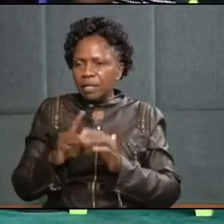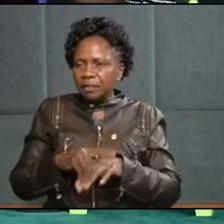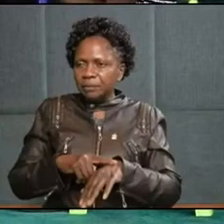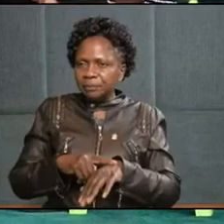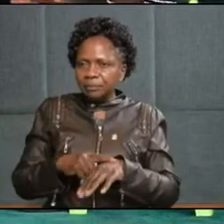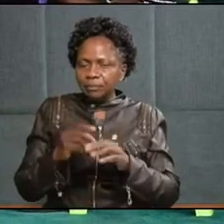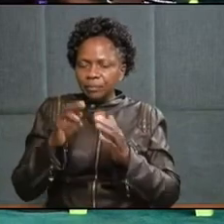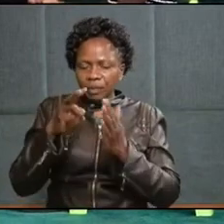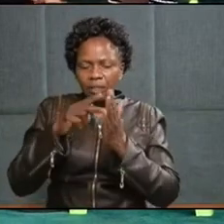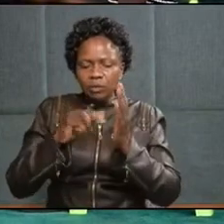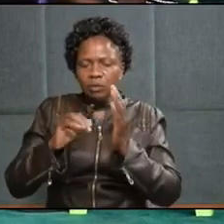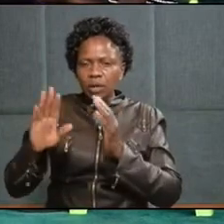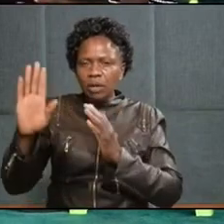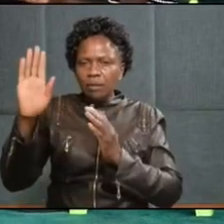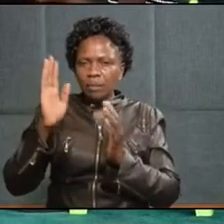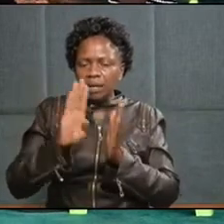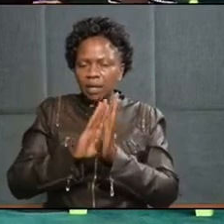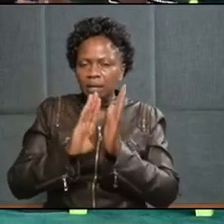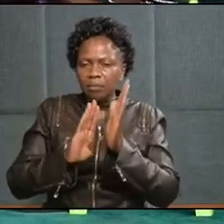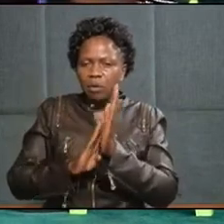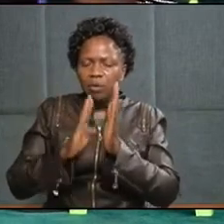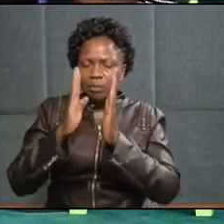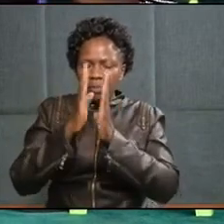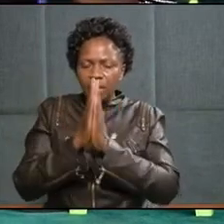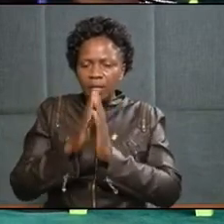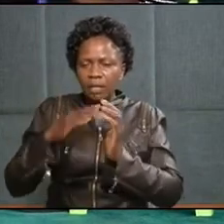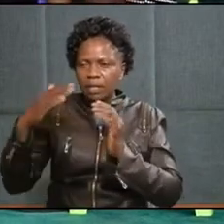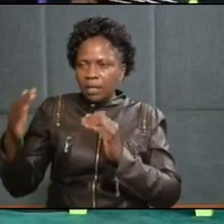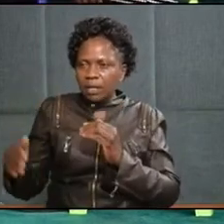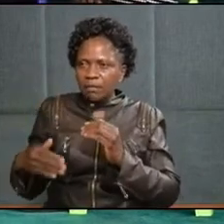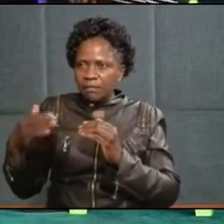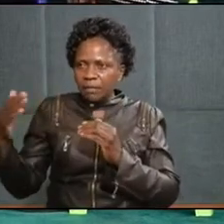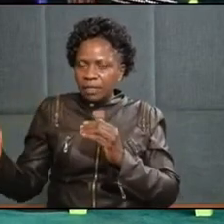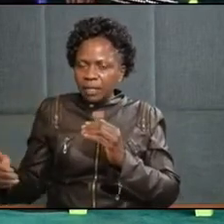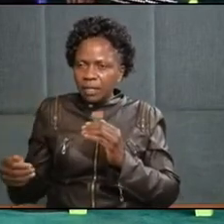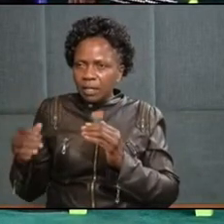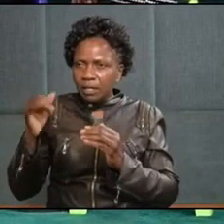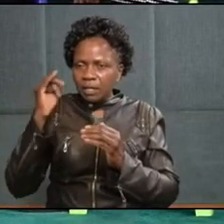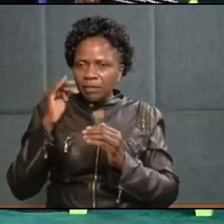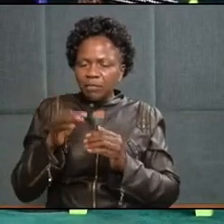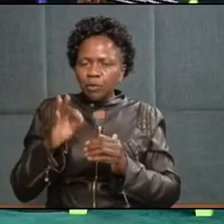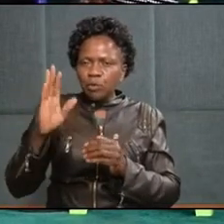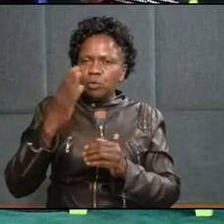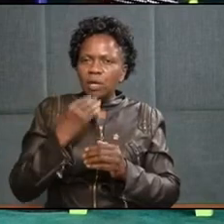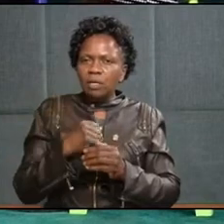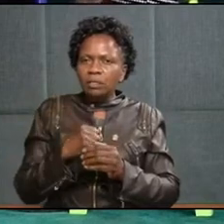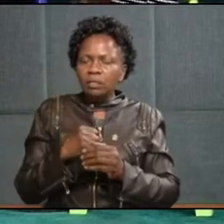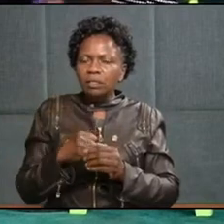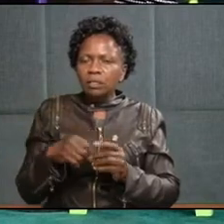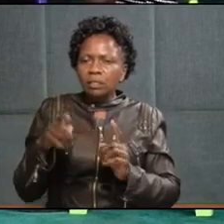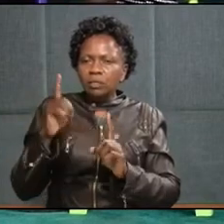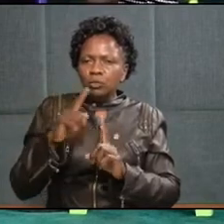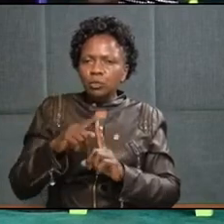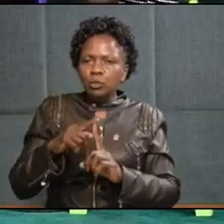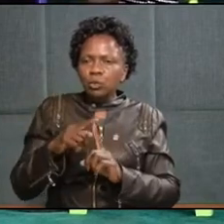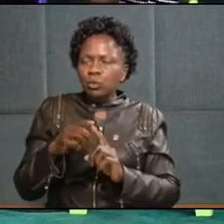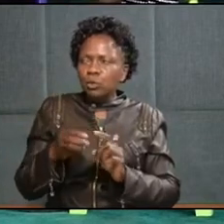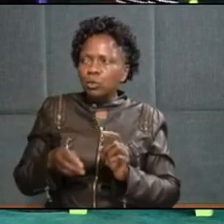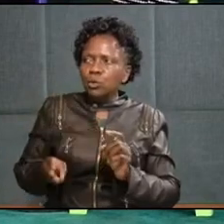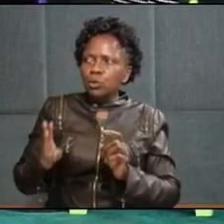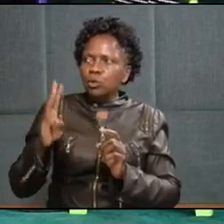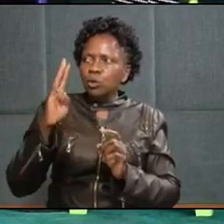day. Read your Bible, pray every day if you want